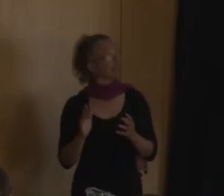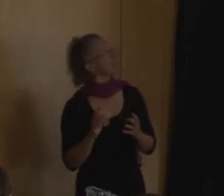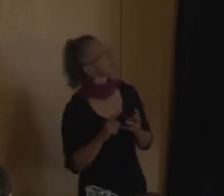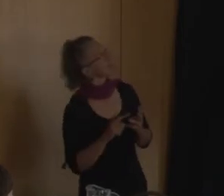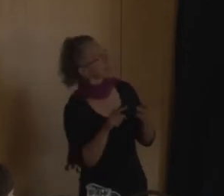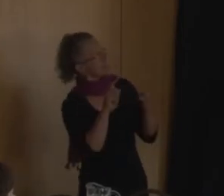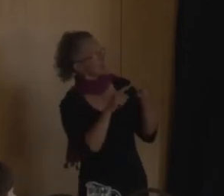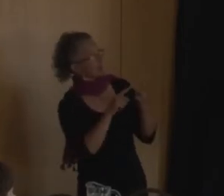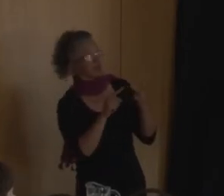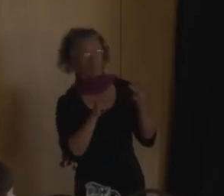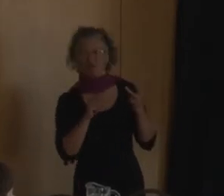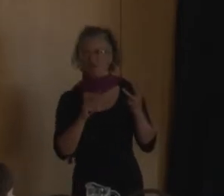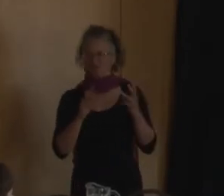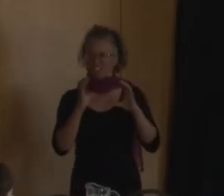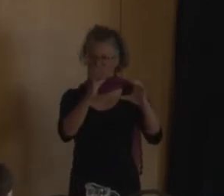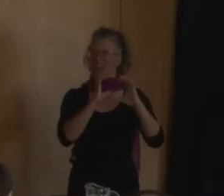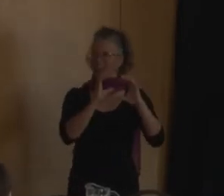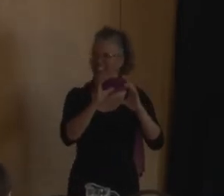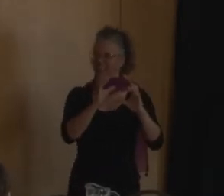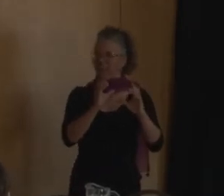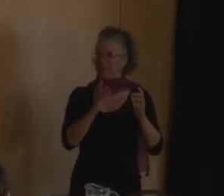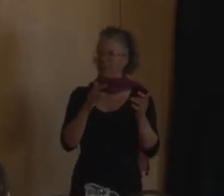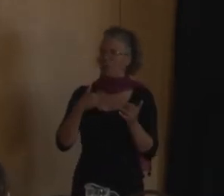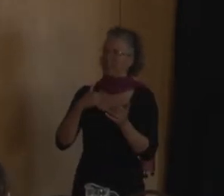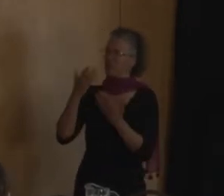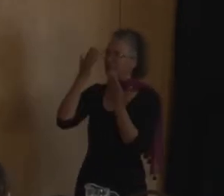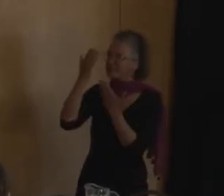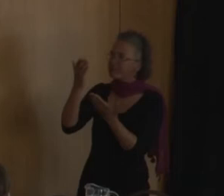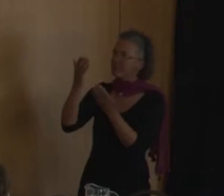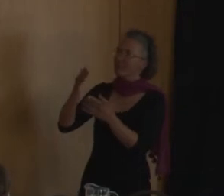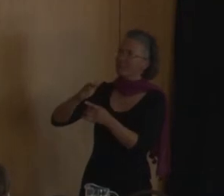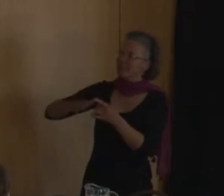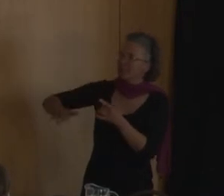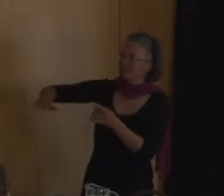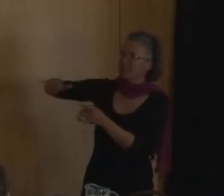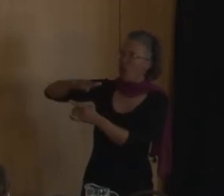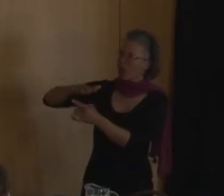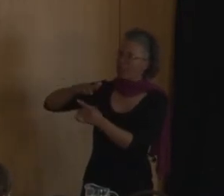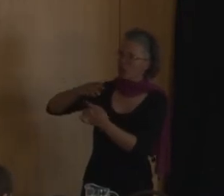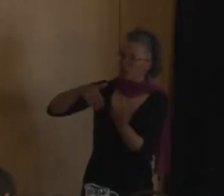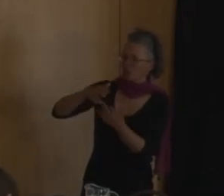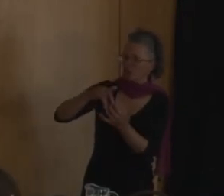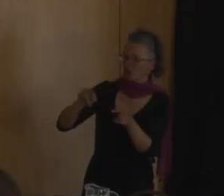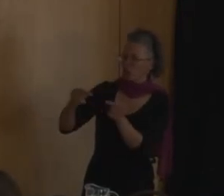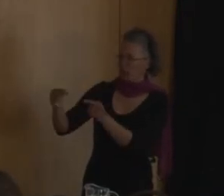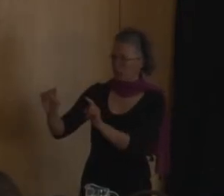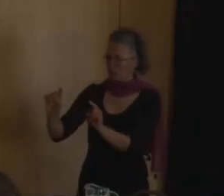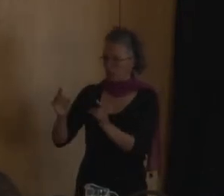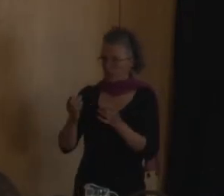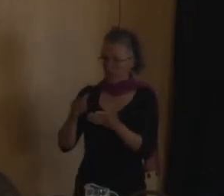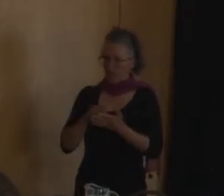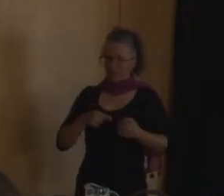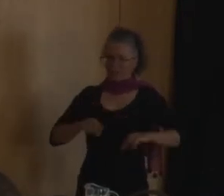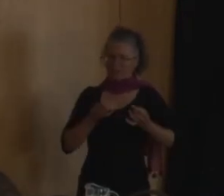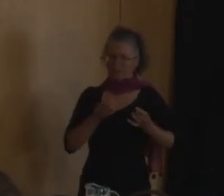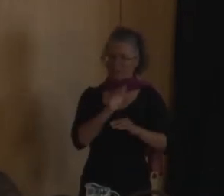up, the need to acknowledge the big environmental and social challenges of our time. And related to that, prepare for the future.